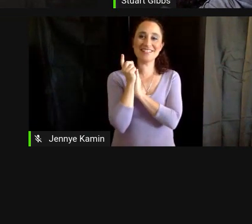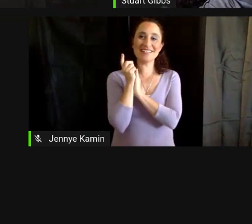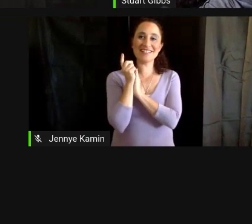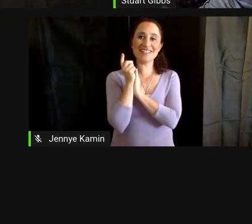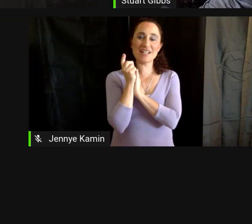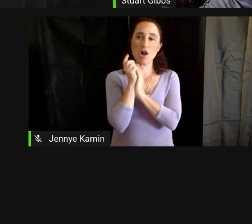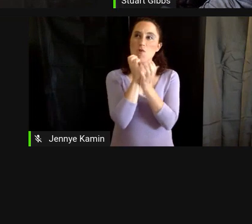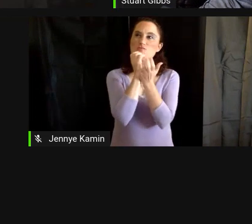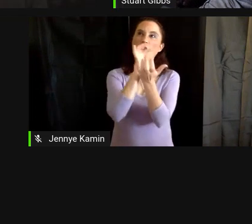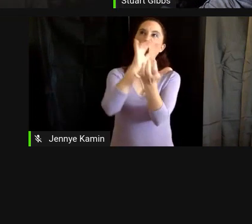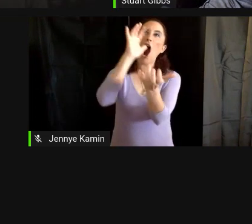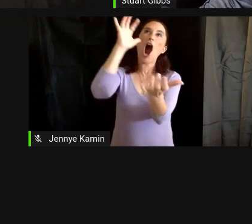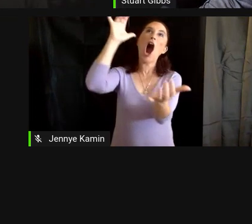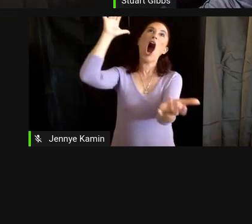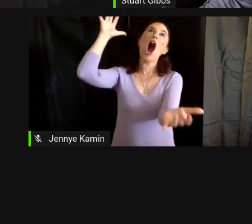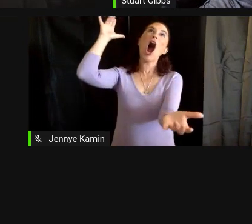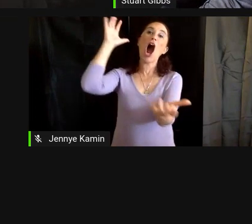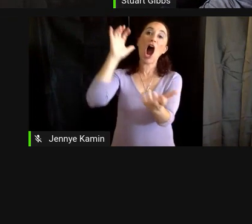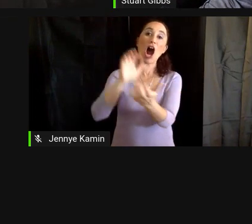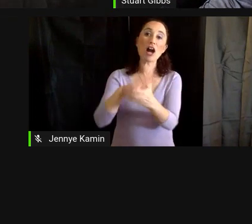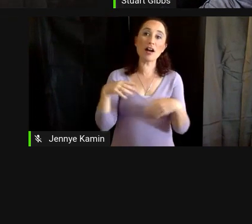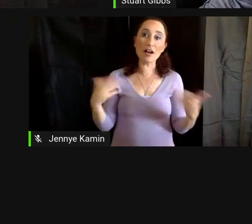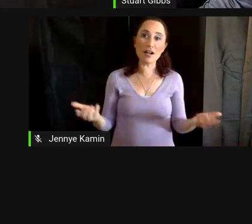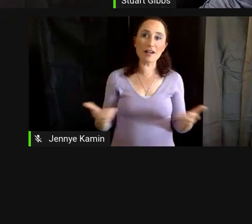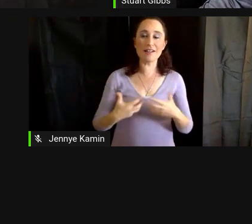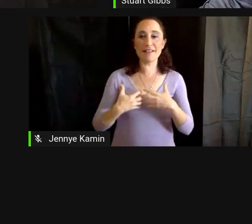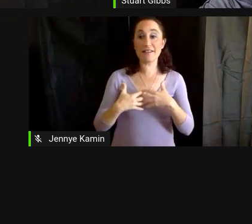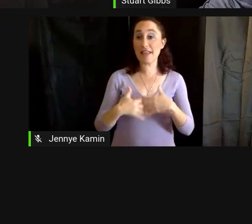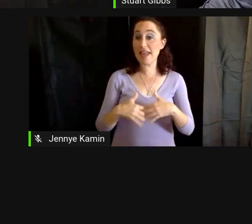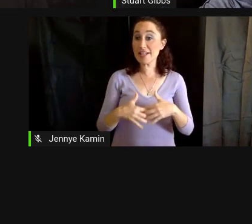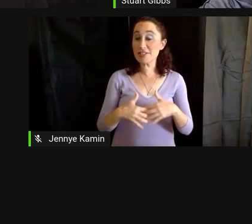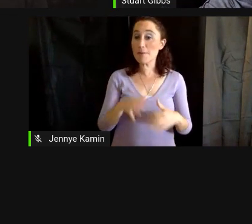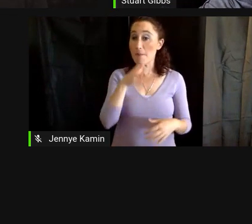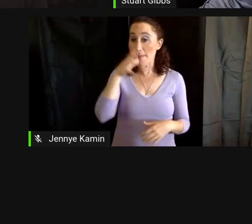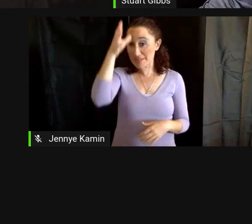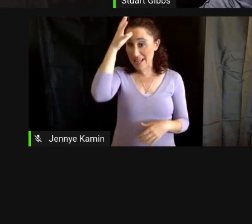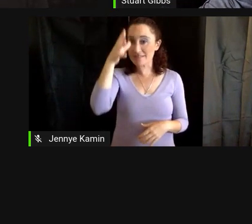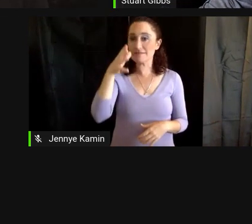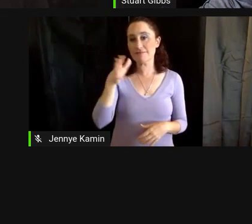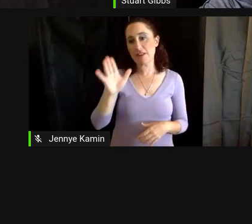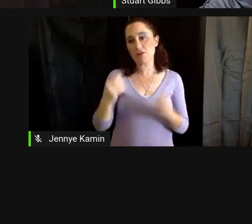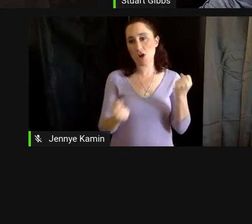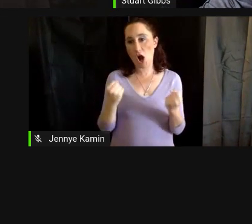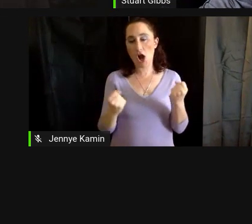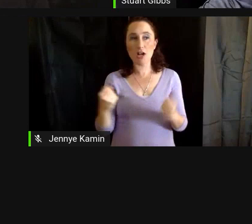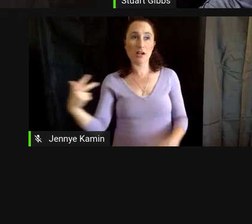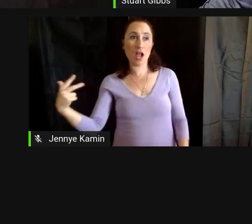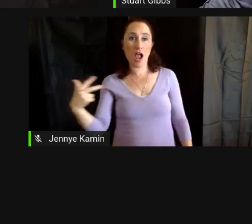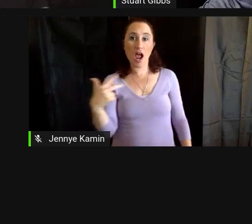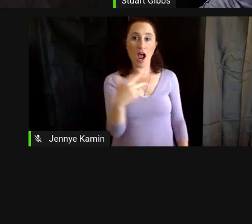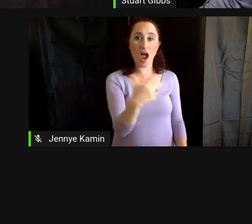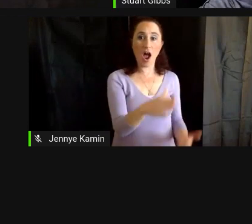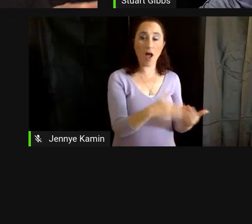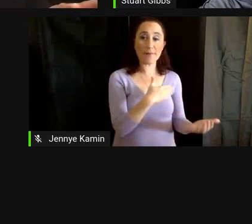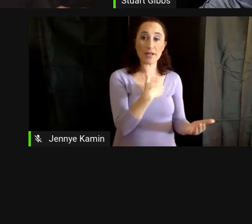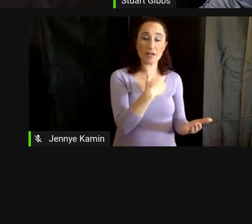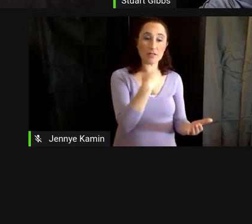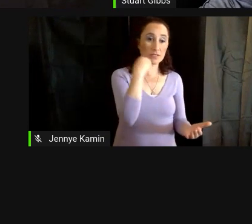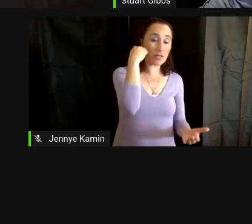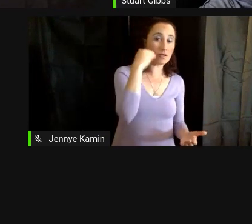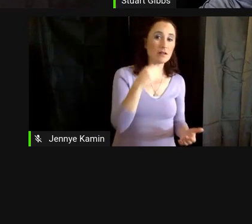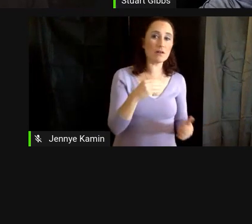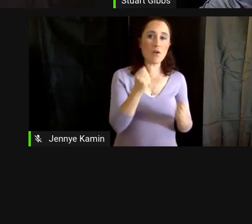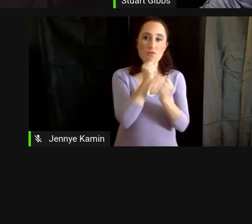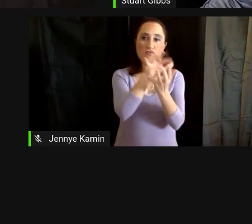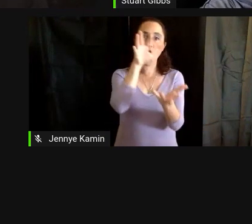loud roar, and that roar is in fact the engine of the parents' car. His parents are coming home. Time's running out, but then another roar, another